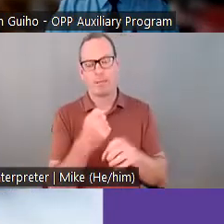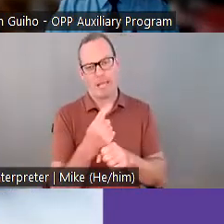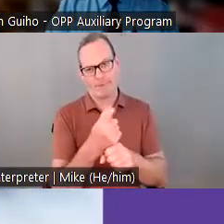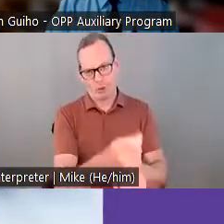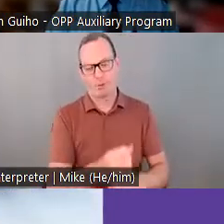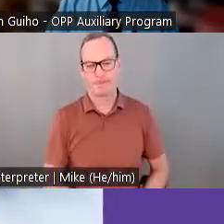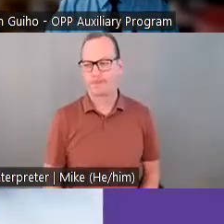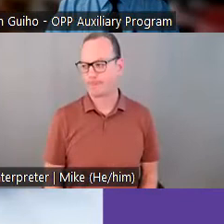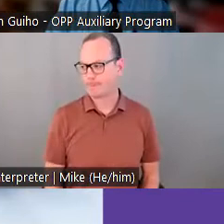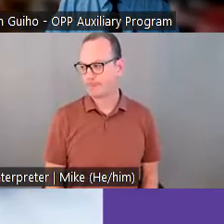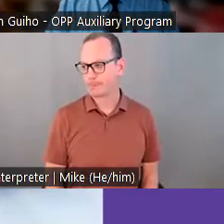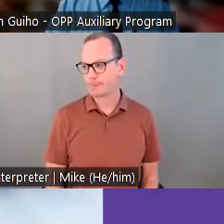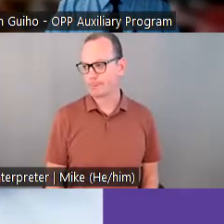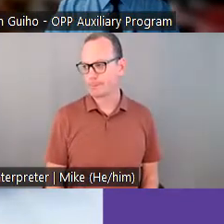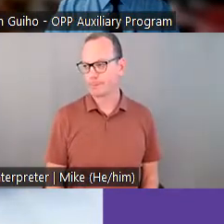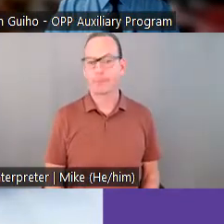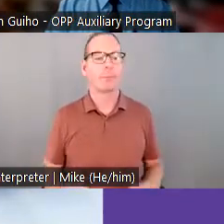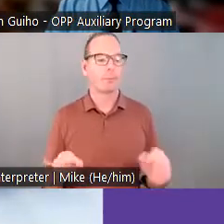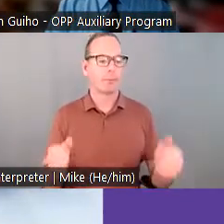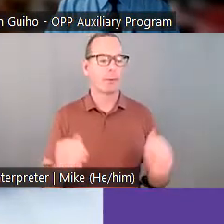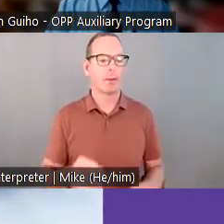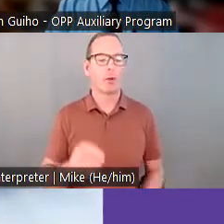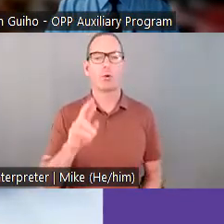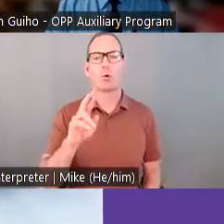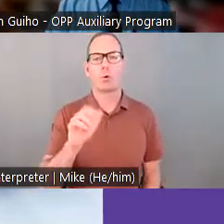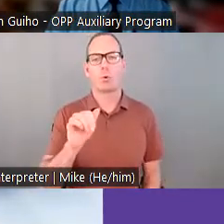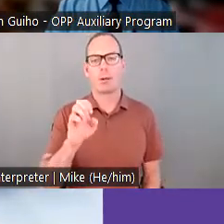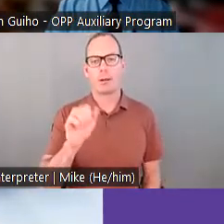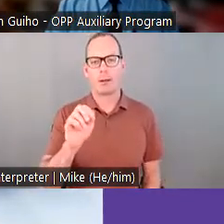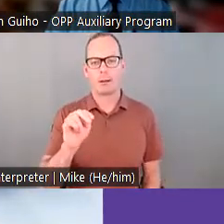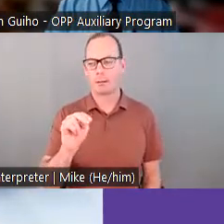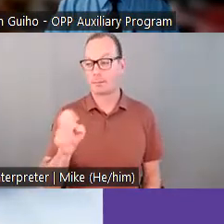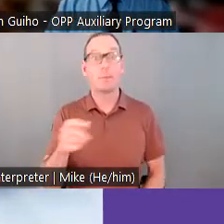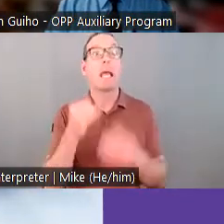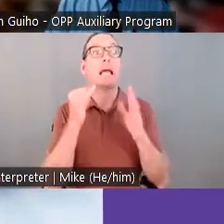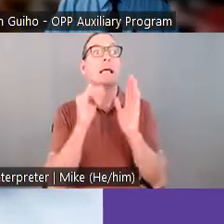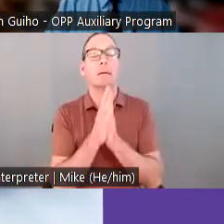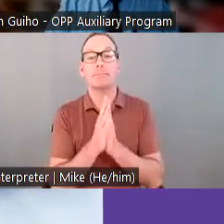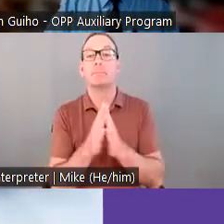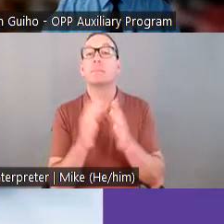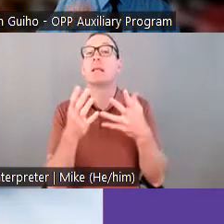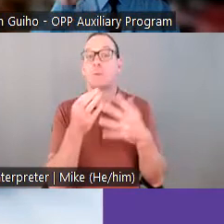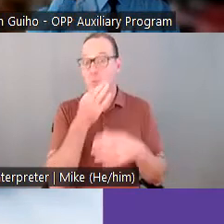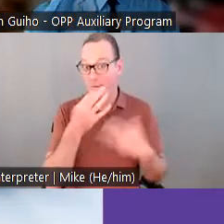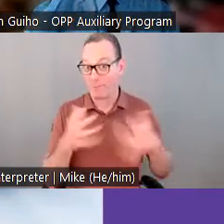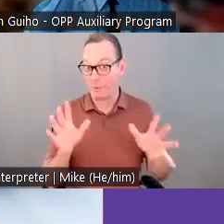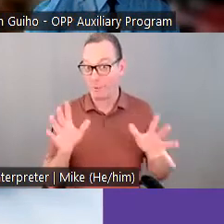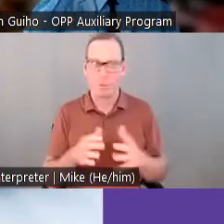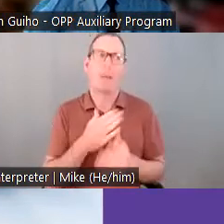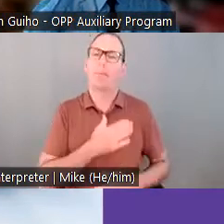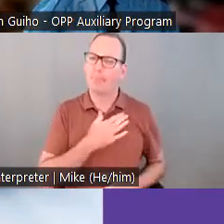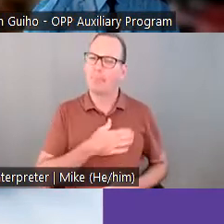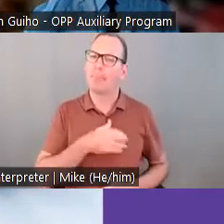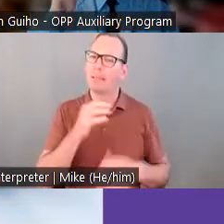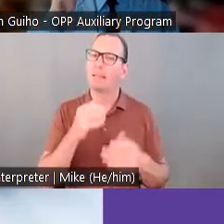Just a reminder, after we conclude the webinar today, if you don't mind just doing the quick survey at the end,